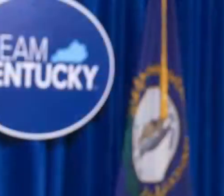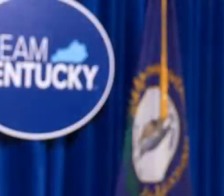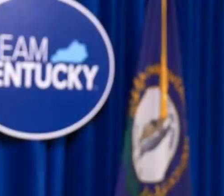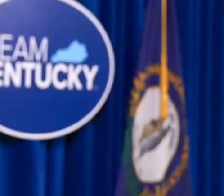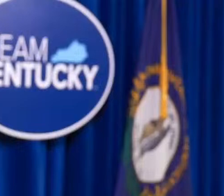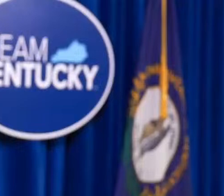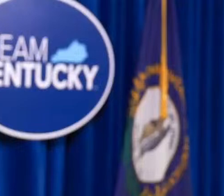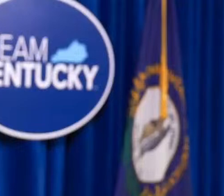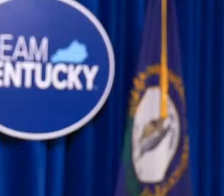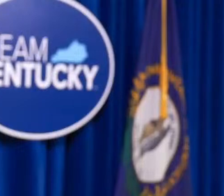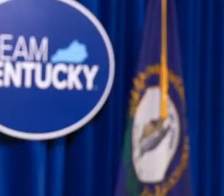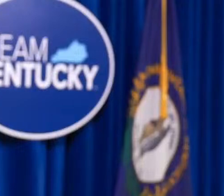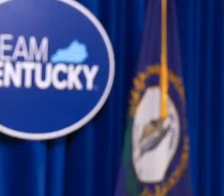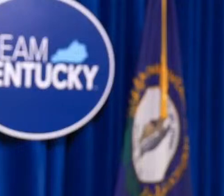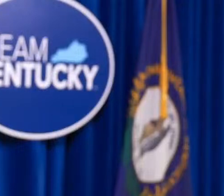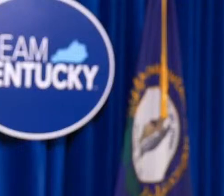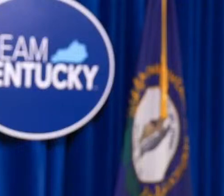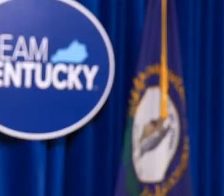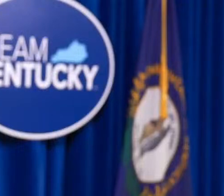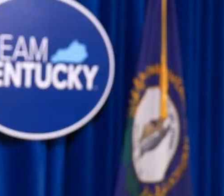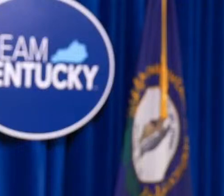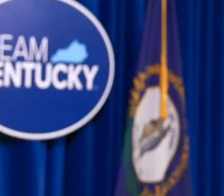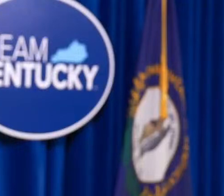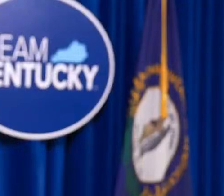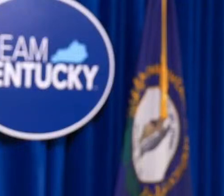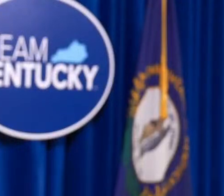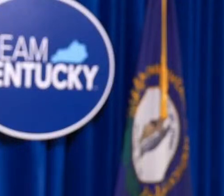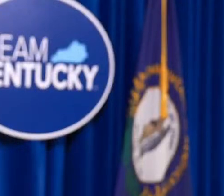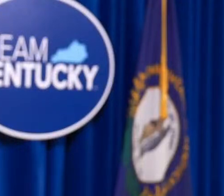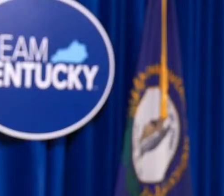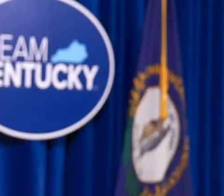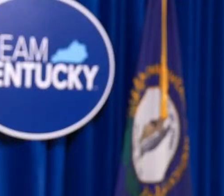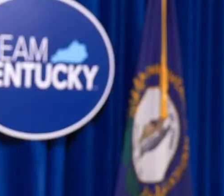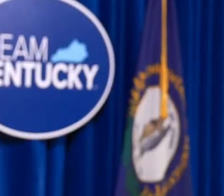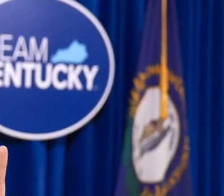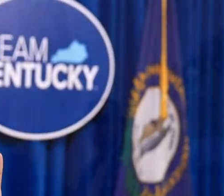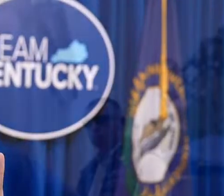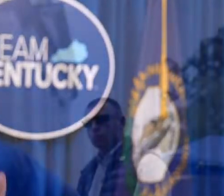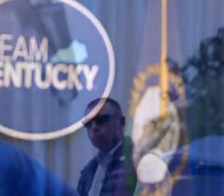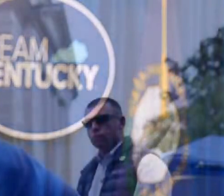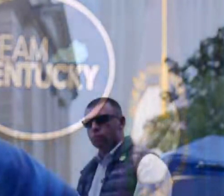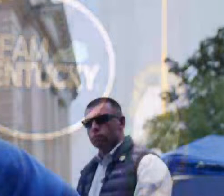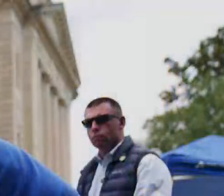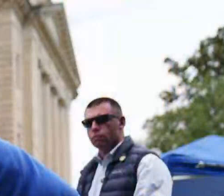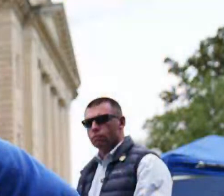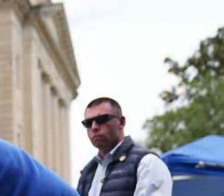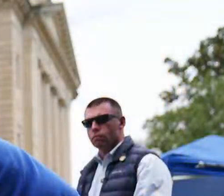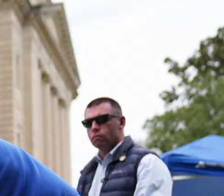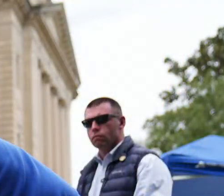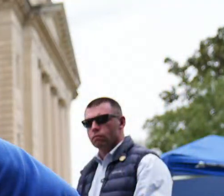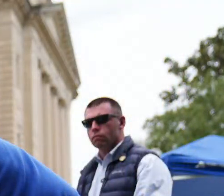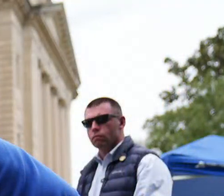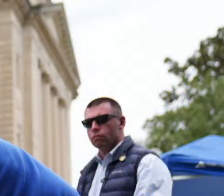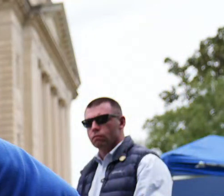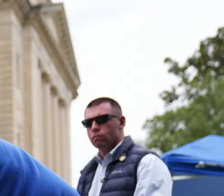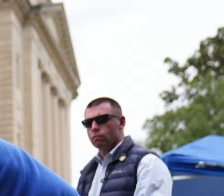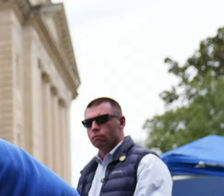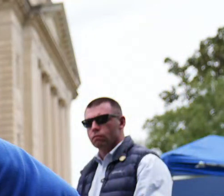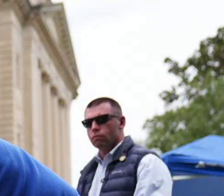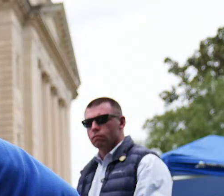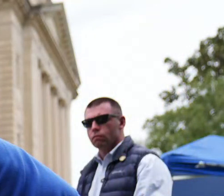Hi, it's Rachel. Stay tuned. The Team Kentucky update will start soon.